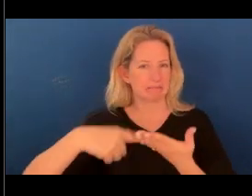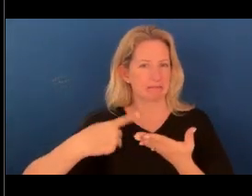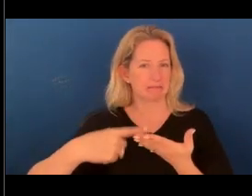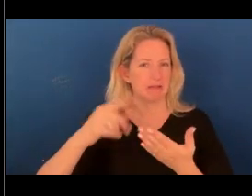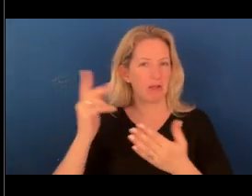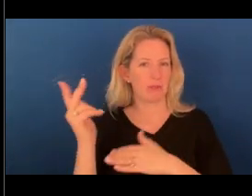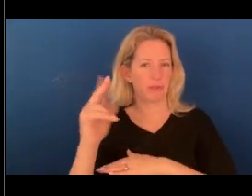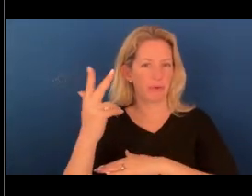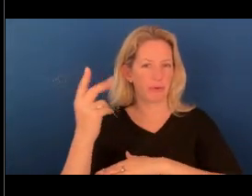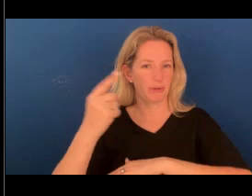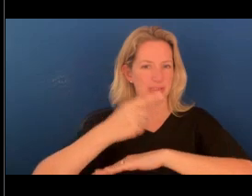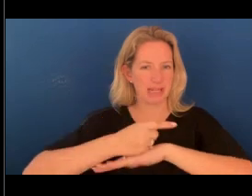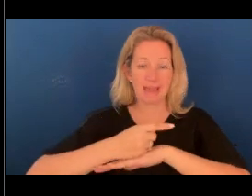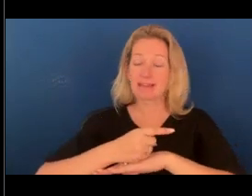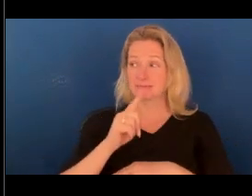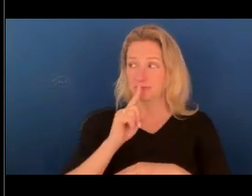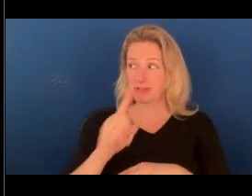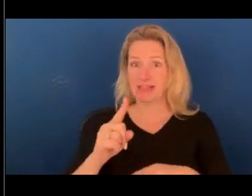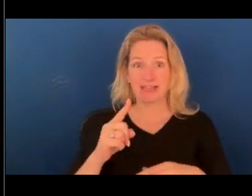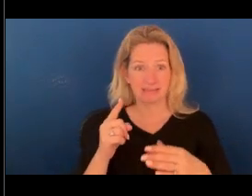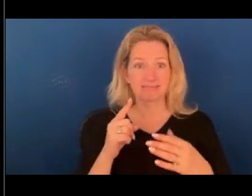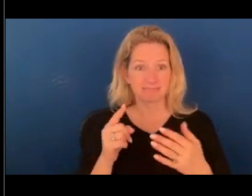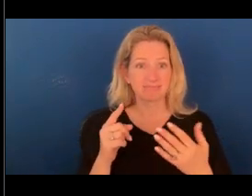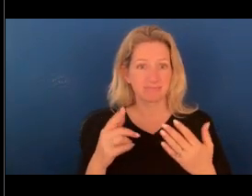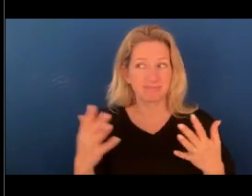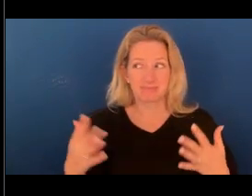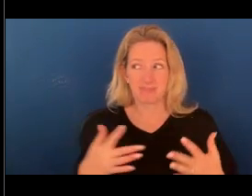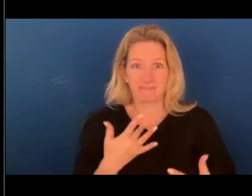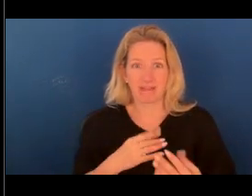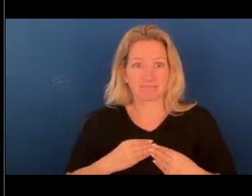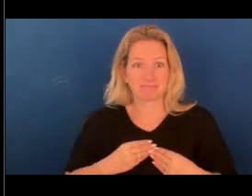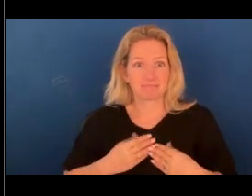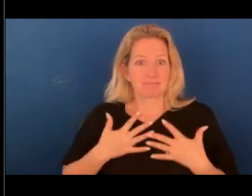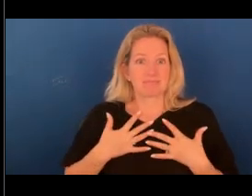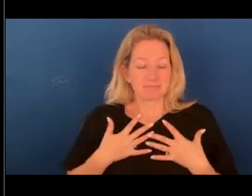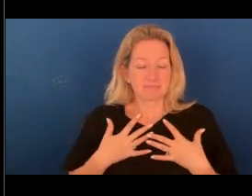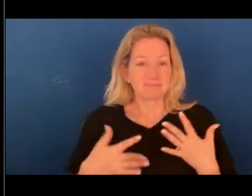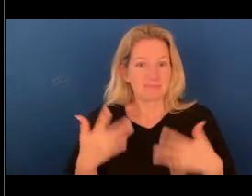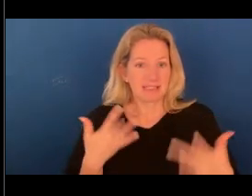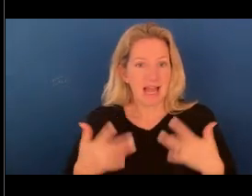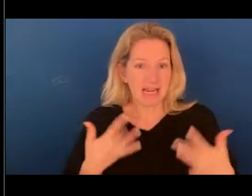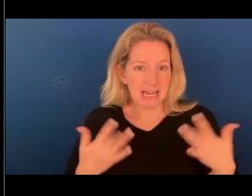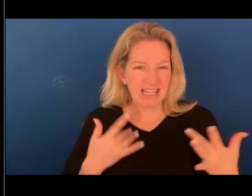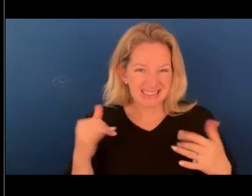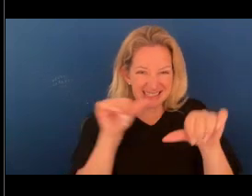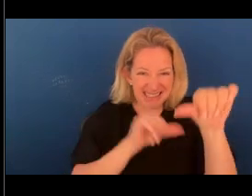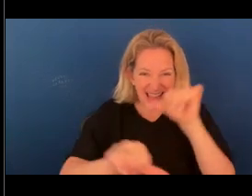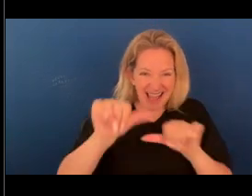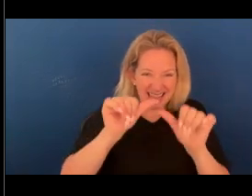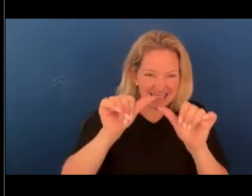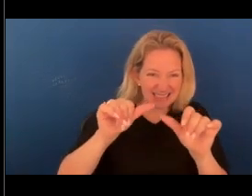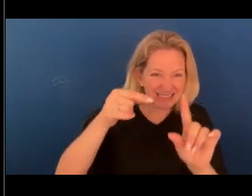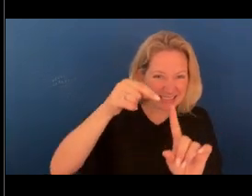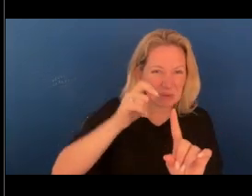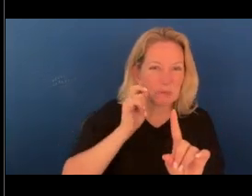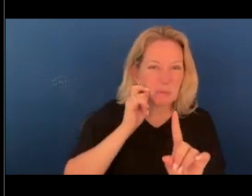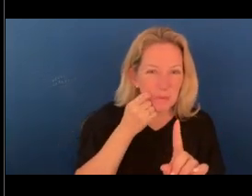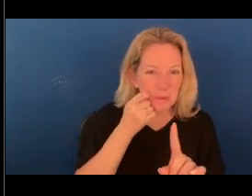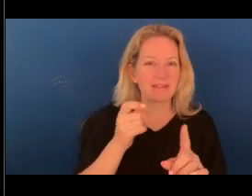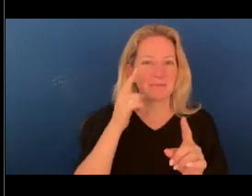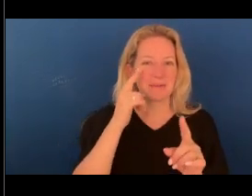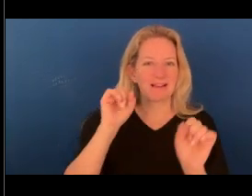are really encouraging and exciting. And those are the kinds of things, that's why science is cool. How do we make that science make a difference